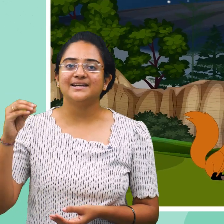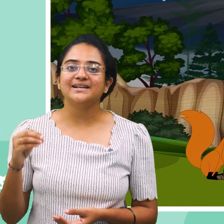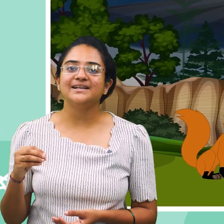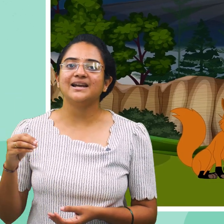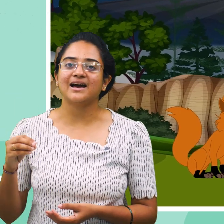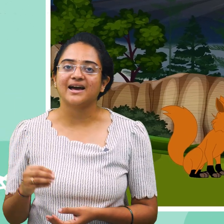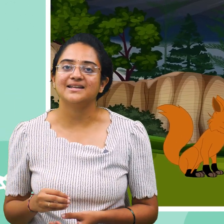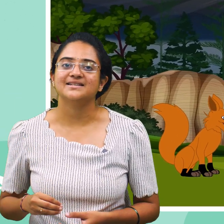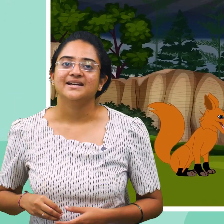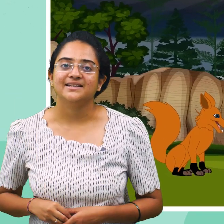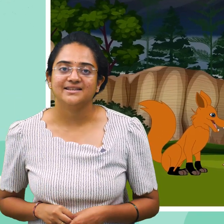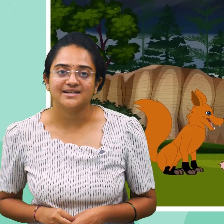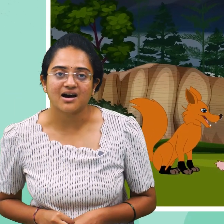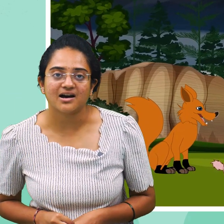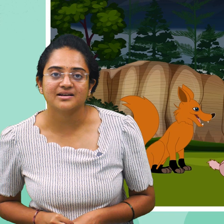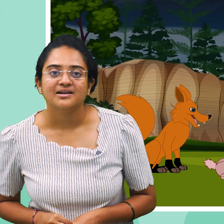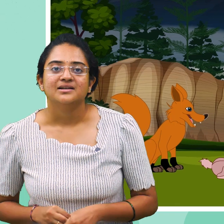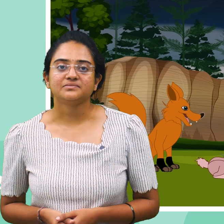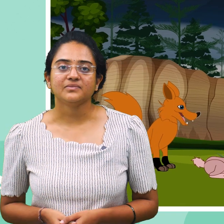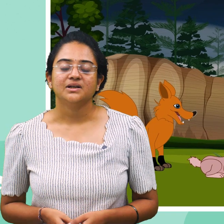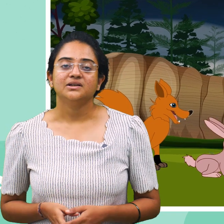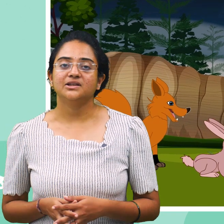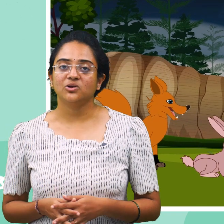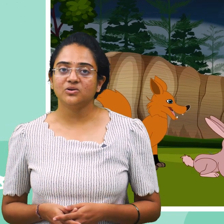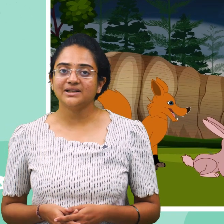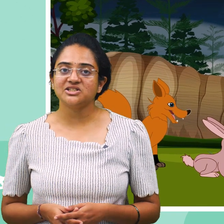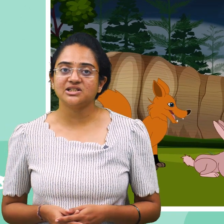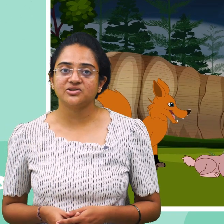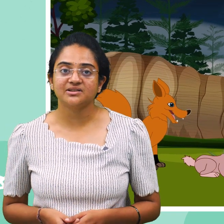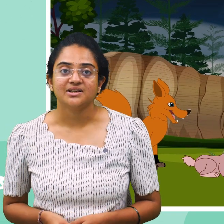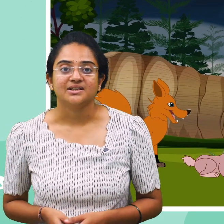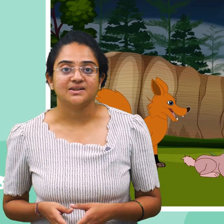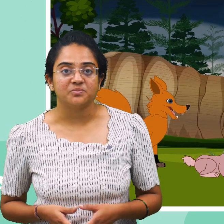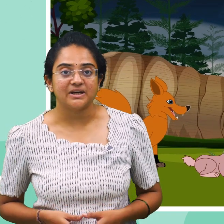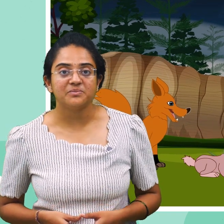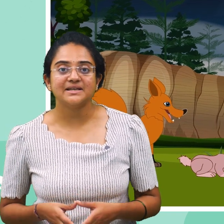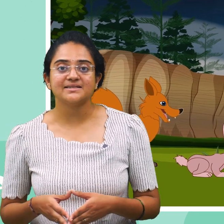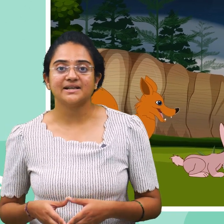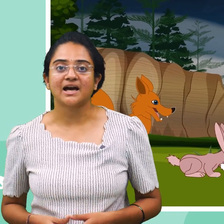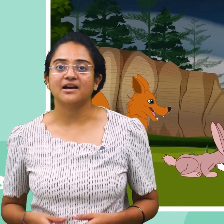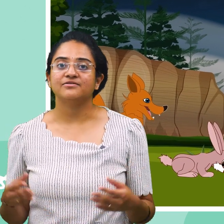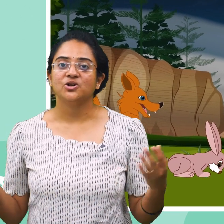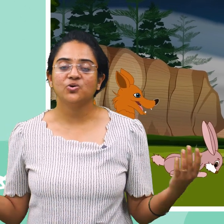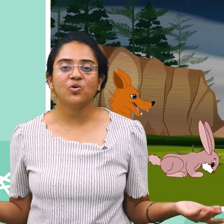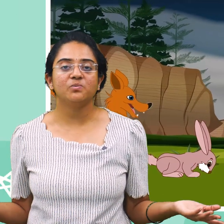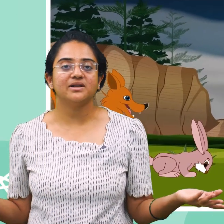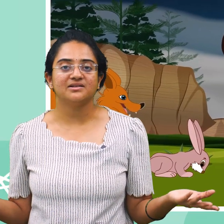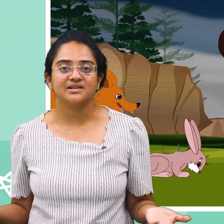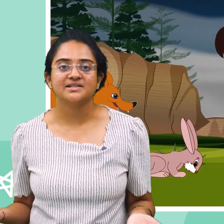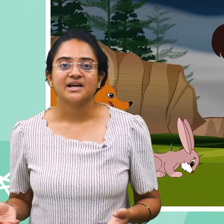their little hands in the dark. The lonely children, the babies that have